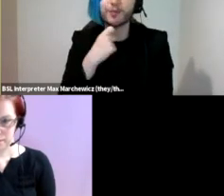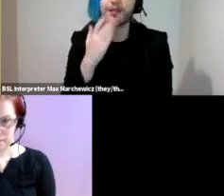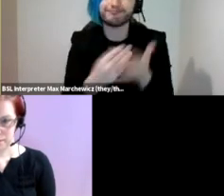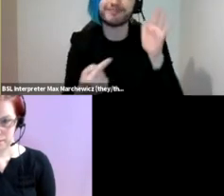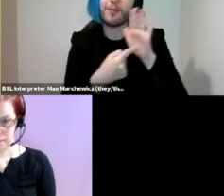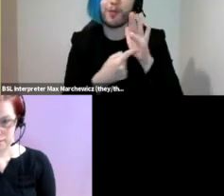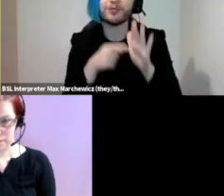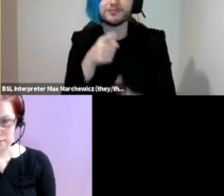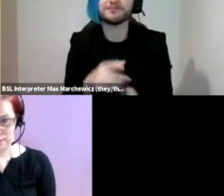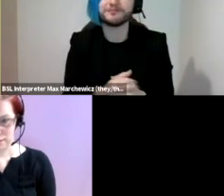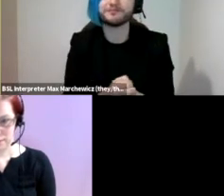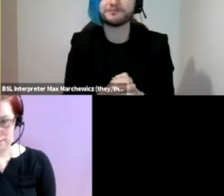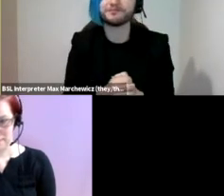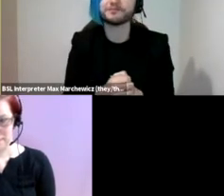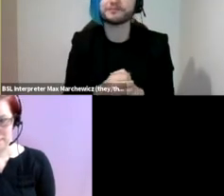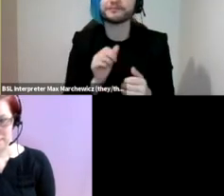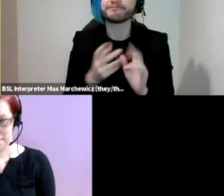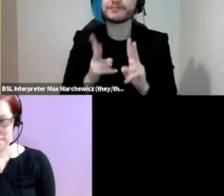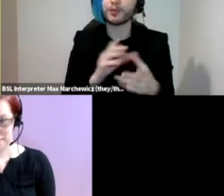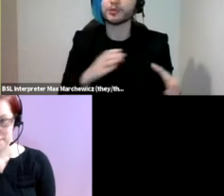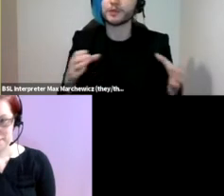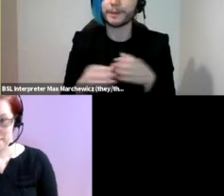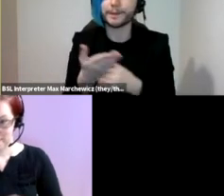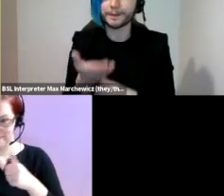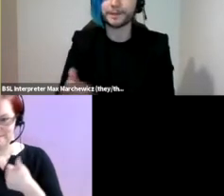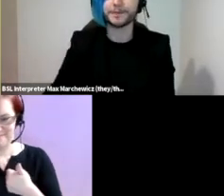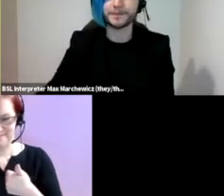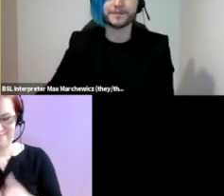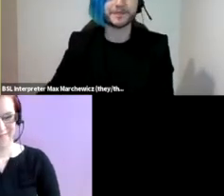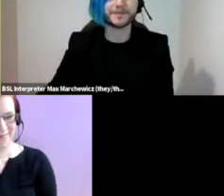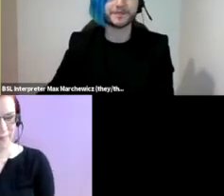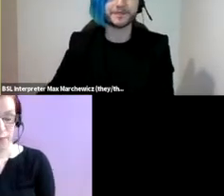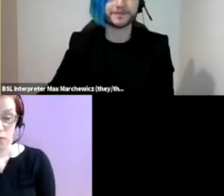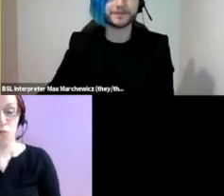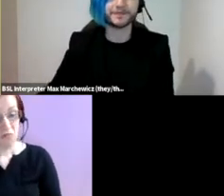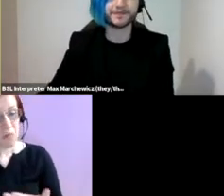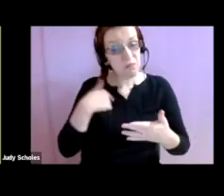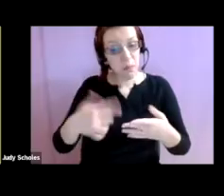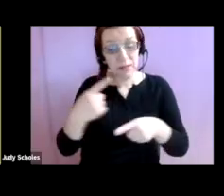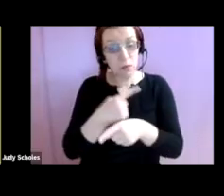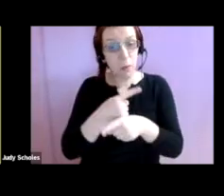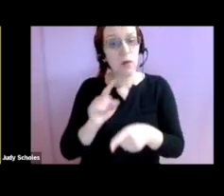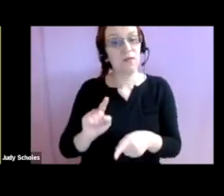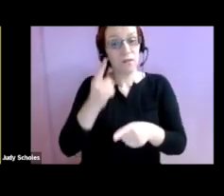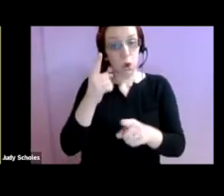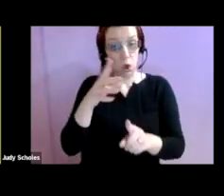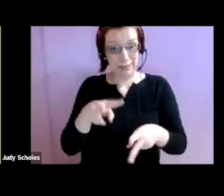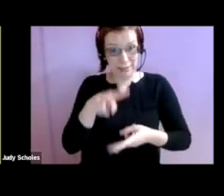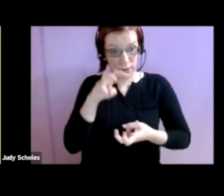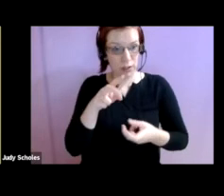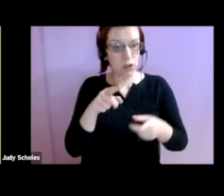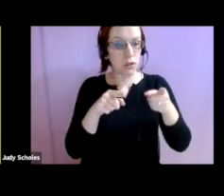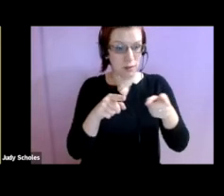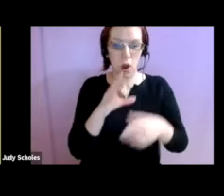do. So I talked about the first detection that happened in our first observing run. You can see here